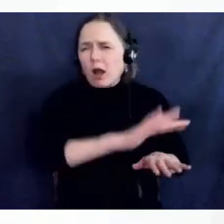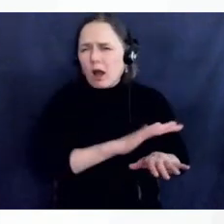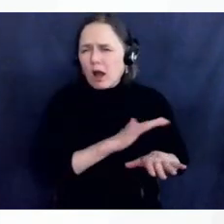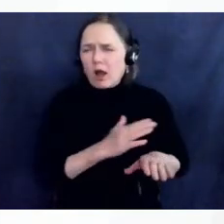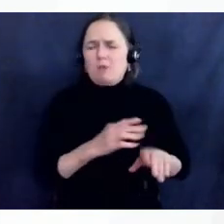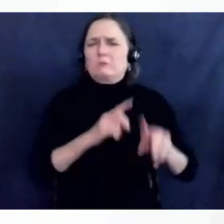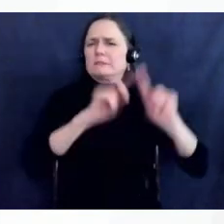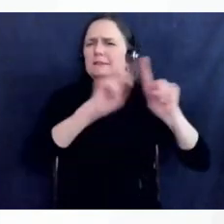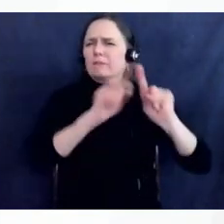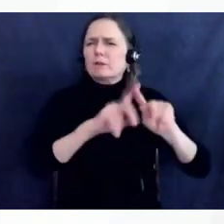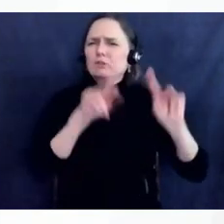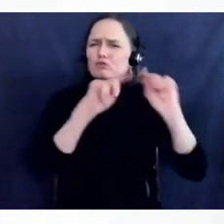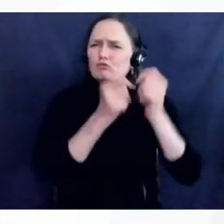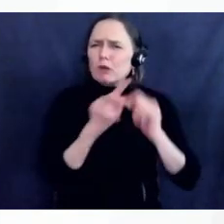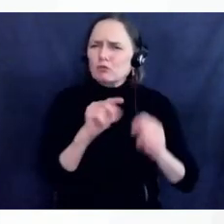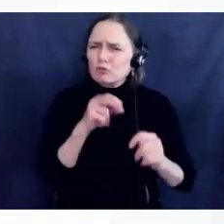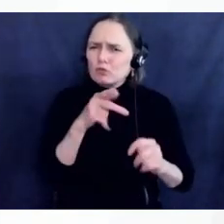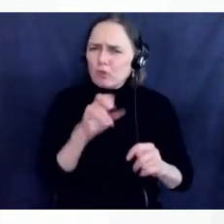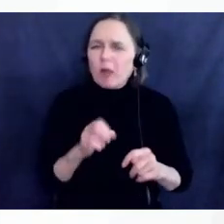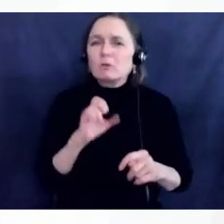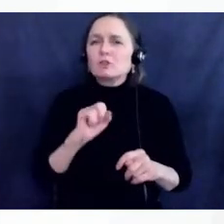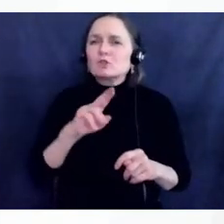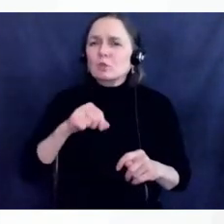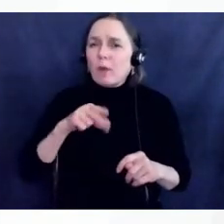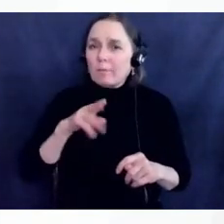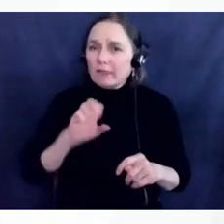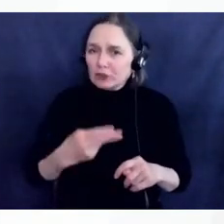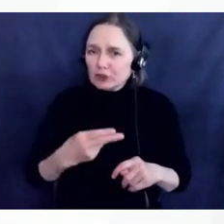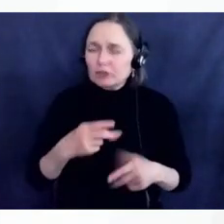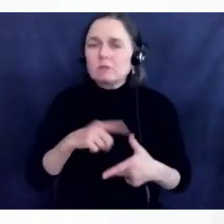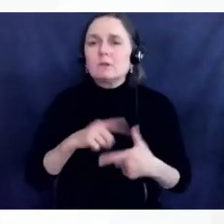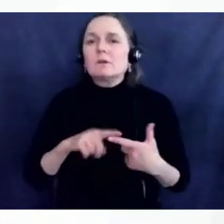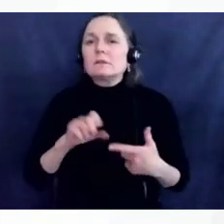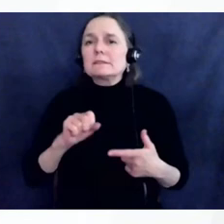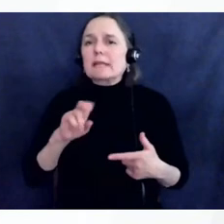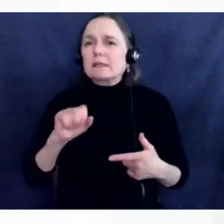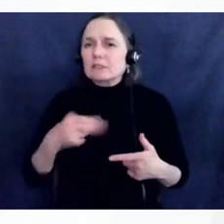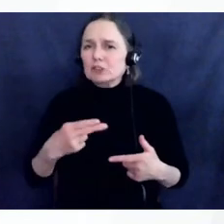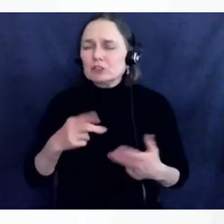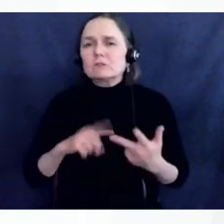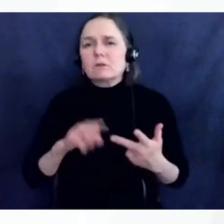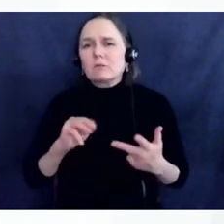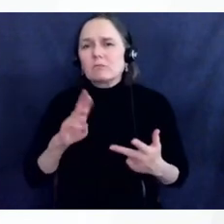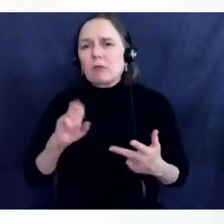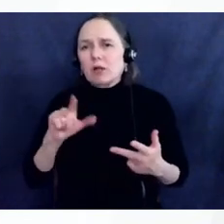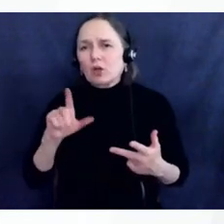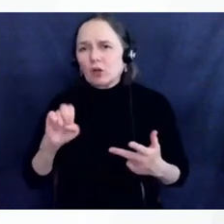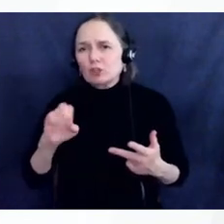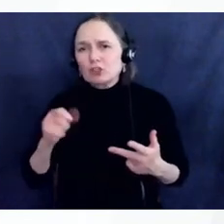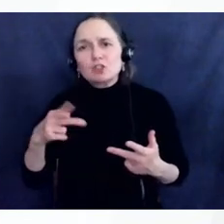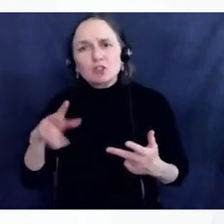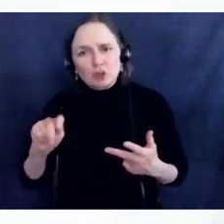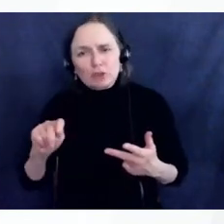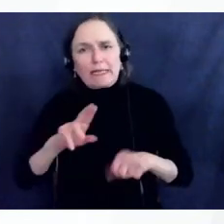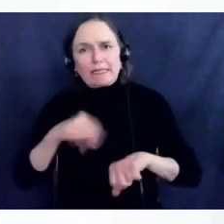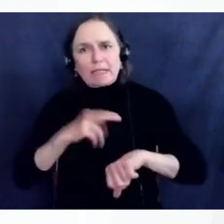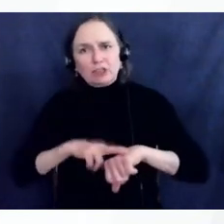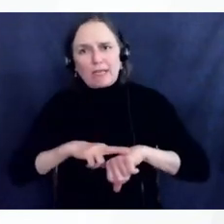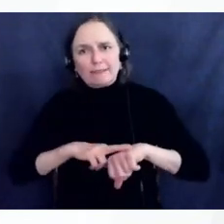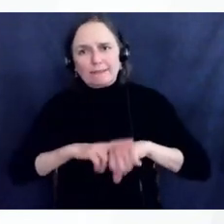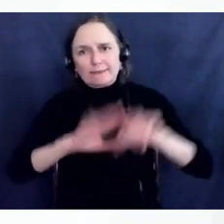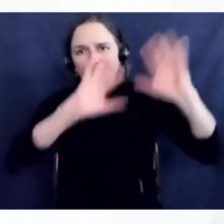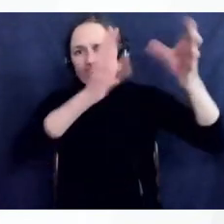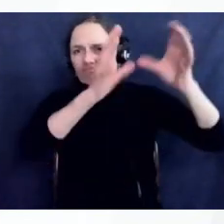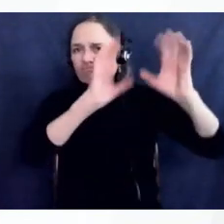Tulalip, and Muckleshoot nations. We also face economic and social challenges that we haven't seen